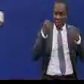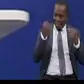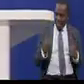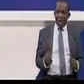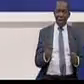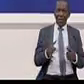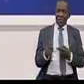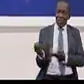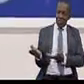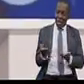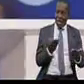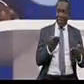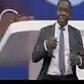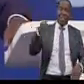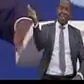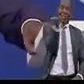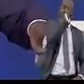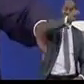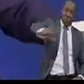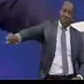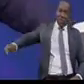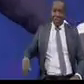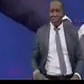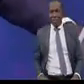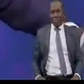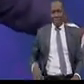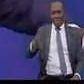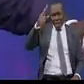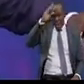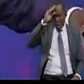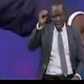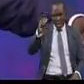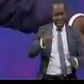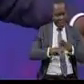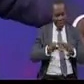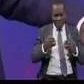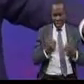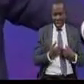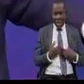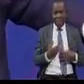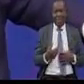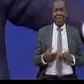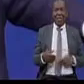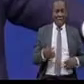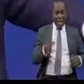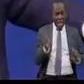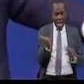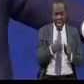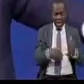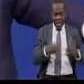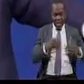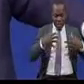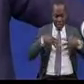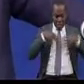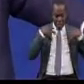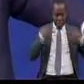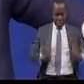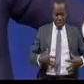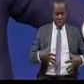not have an armor bearer. We'll give you somebody who does not have the experience